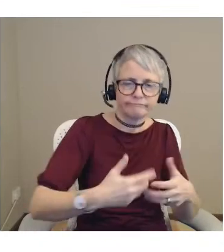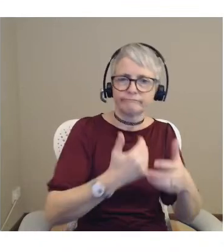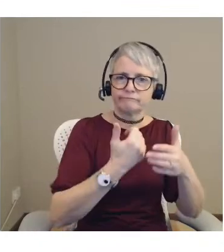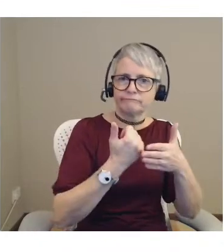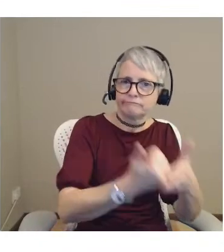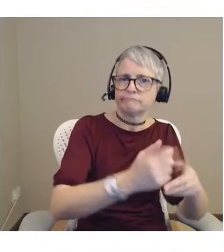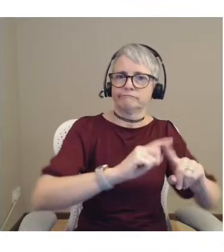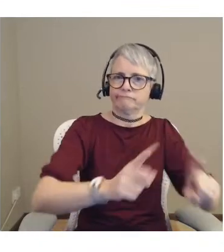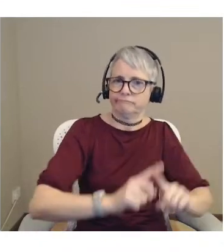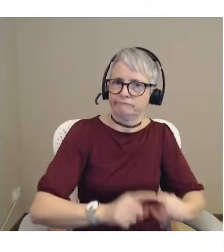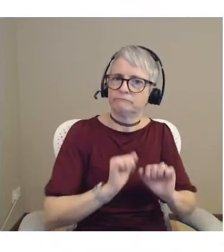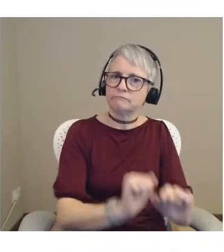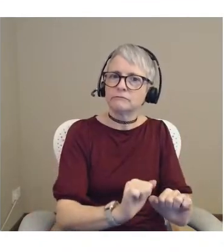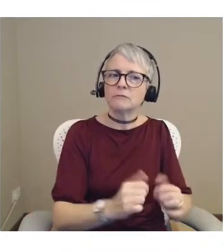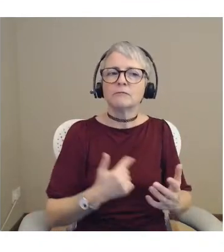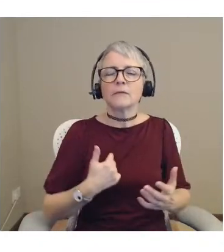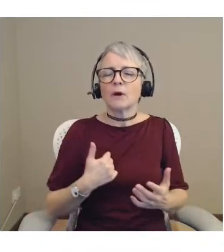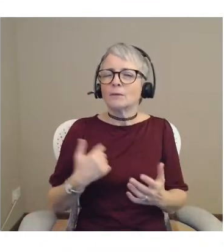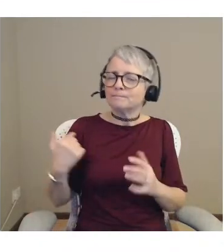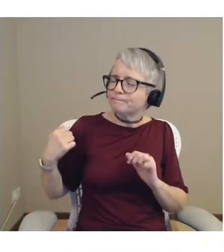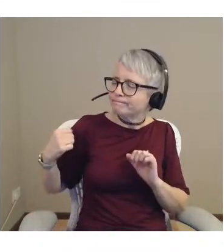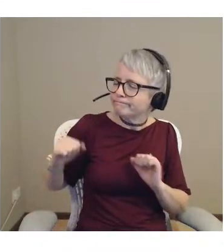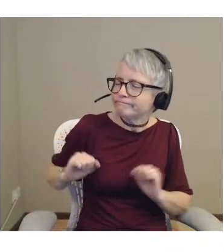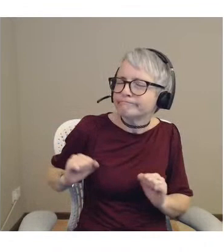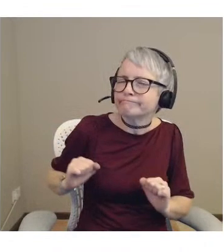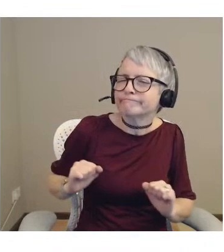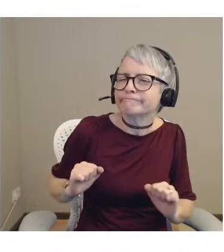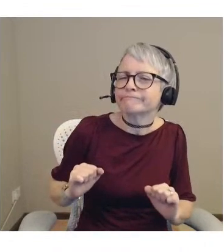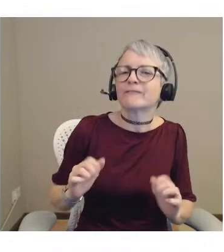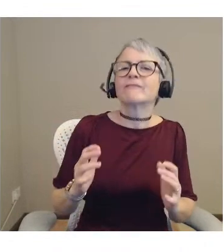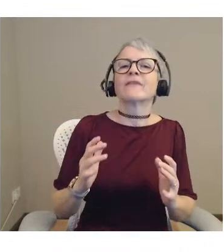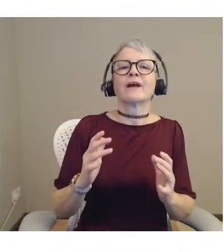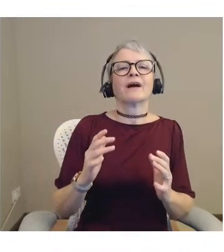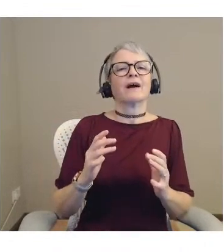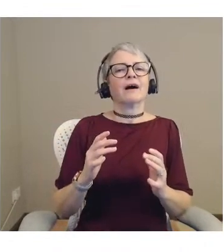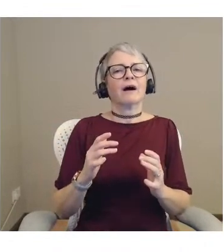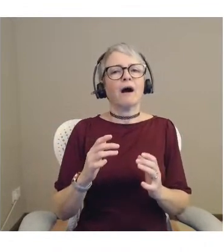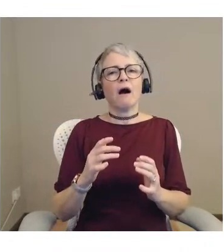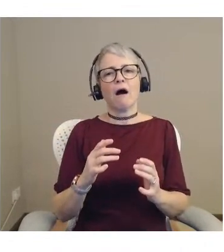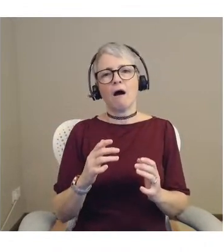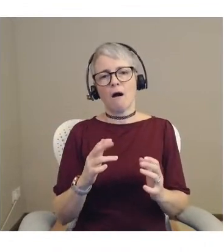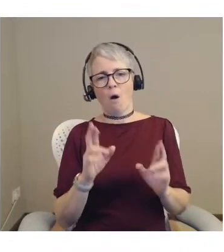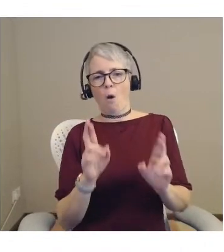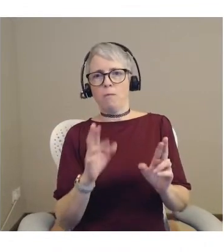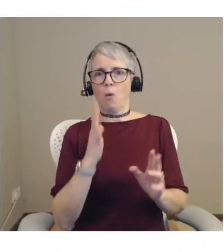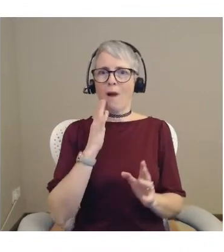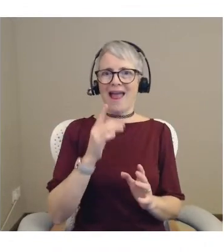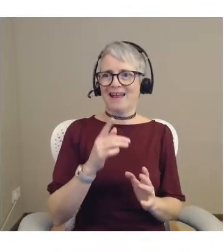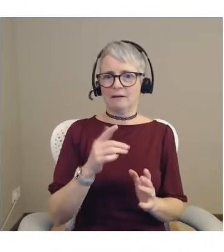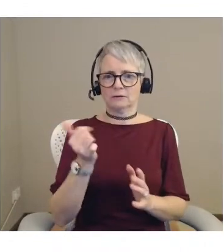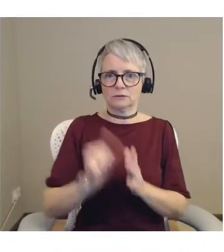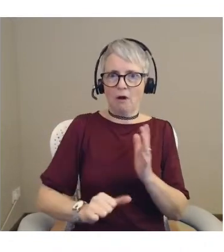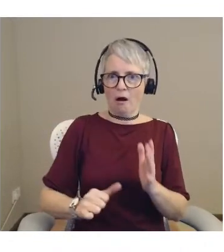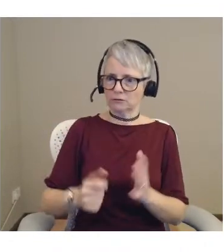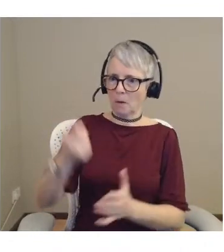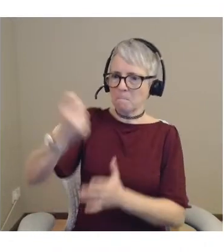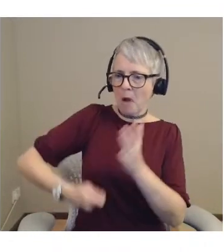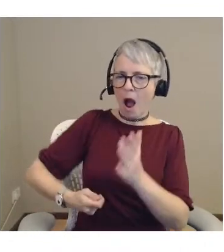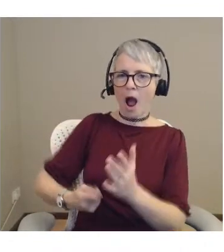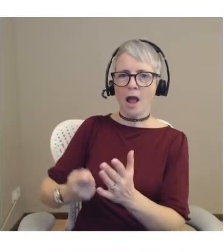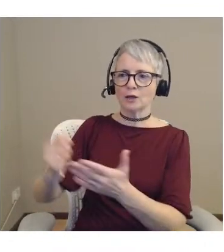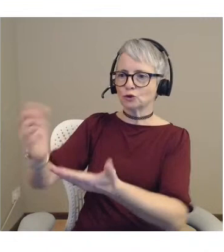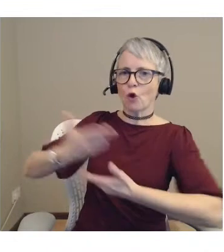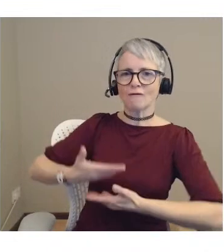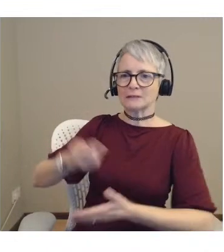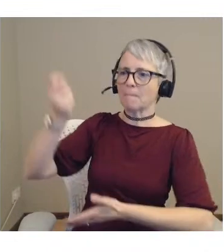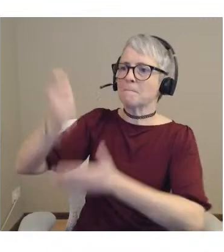yet public procurers taking up this possibility, right? To when you procure a new infrastructure, a new ICT product